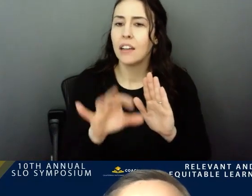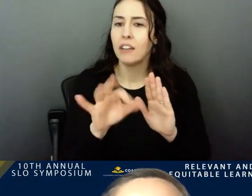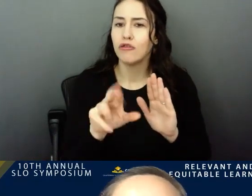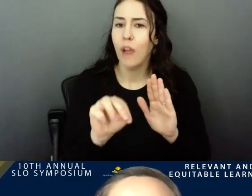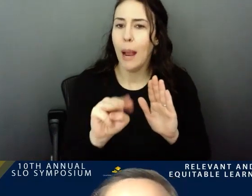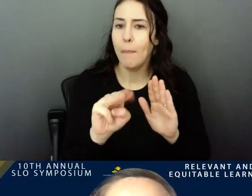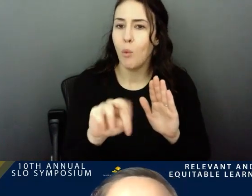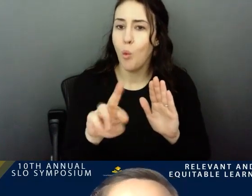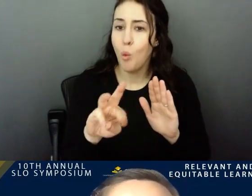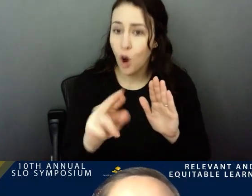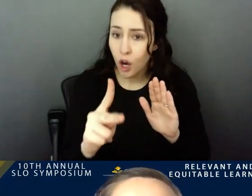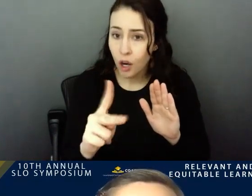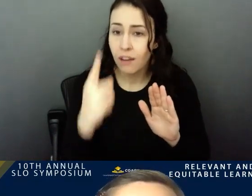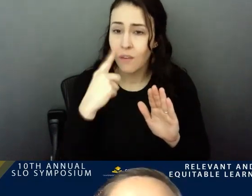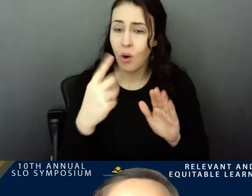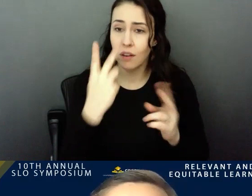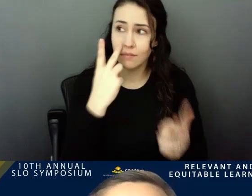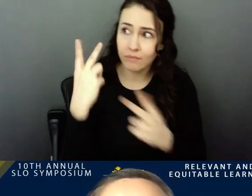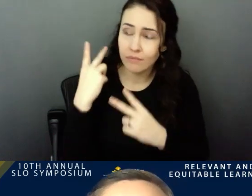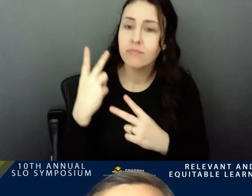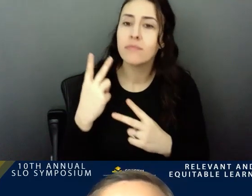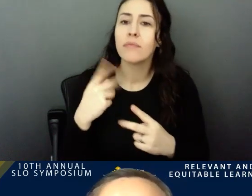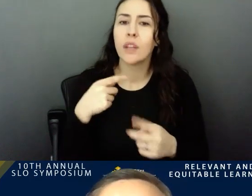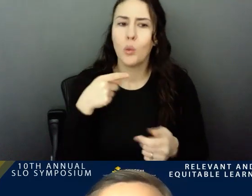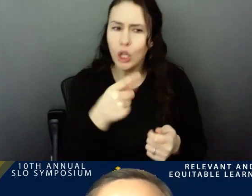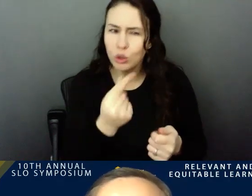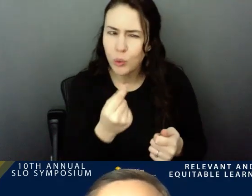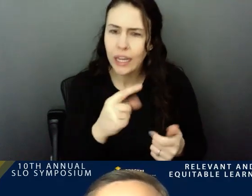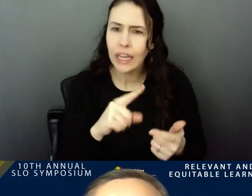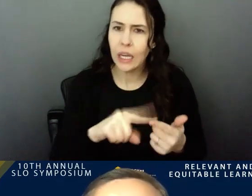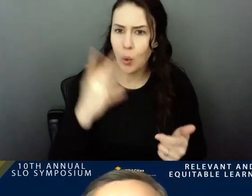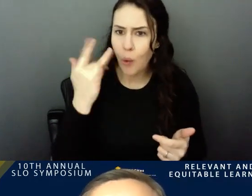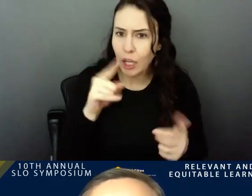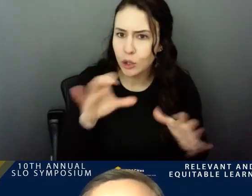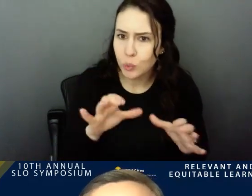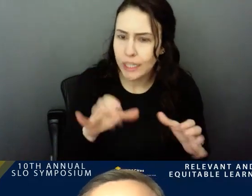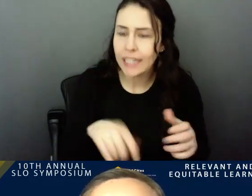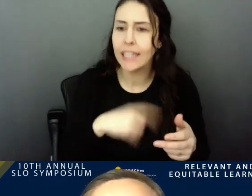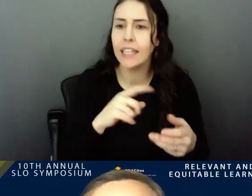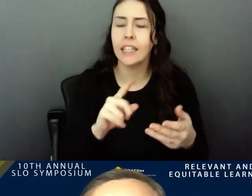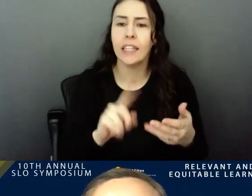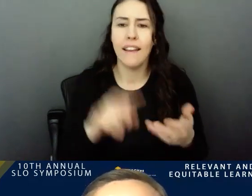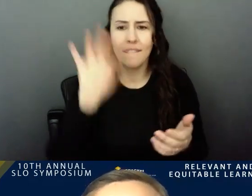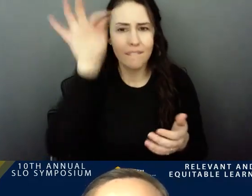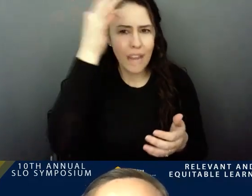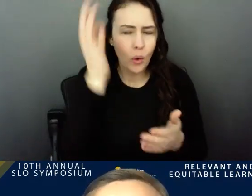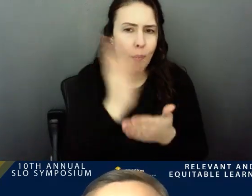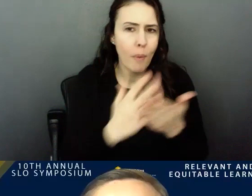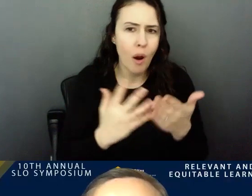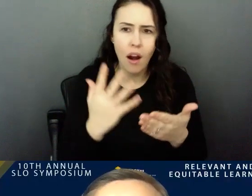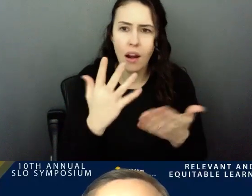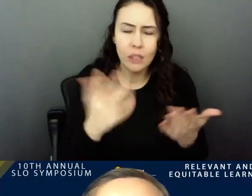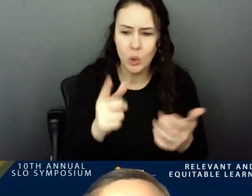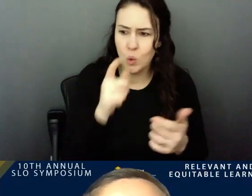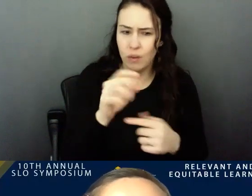questions. You know, what are you about to do and why are you doing it? And what's the federal component of it? And who is ACCJC